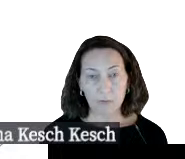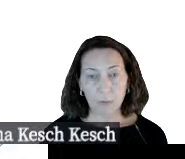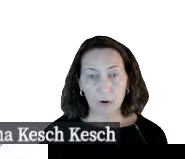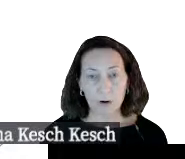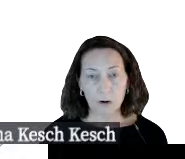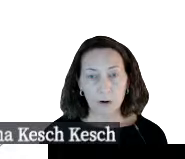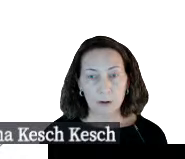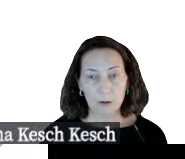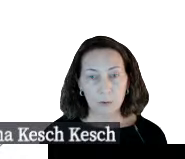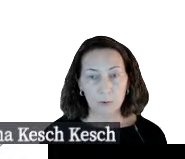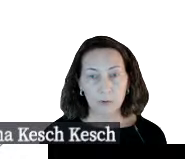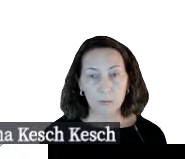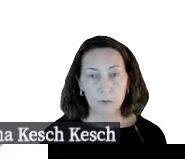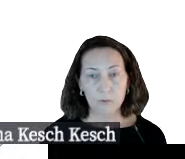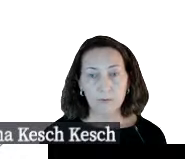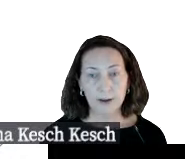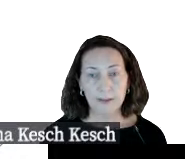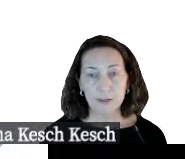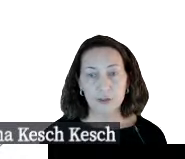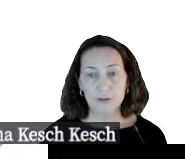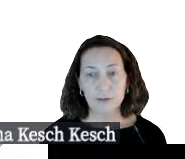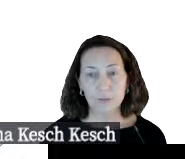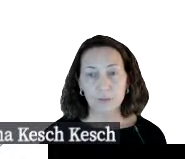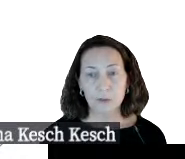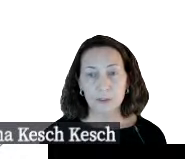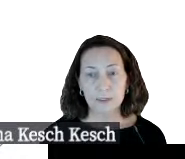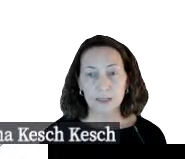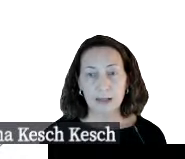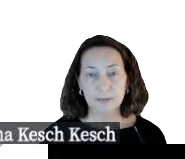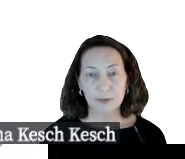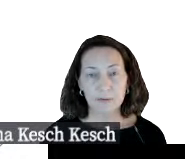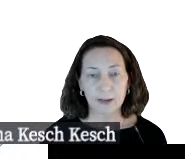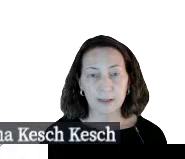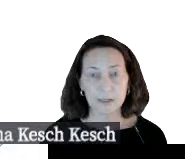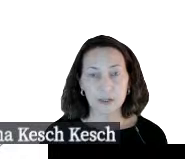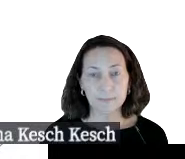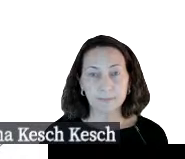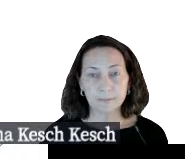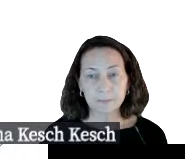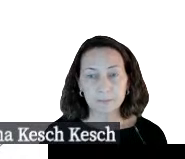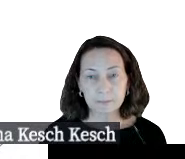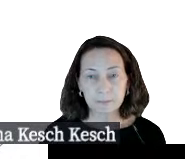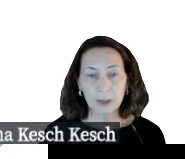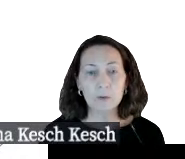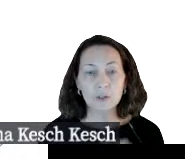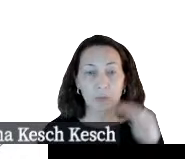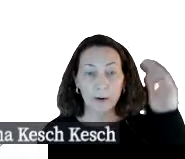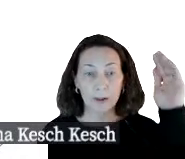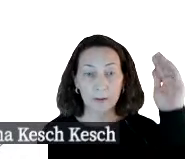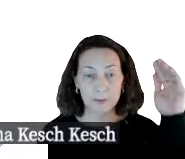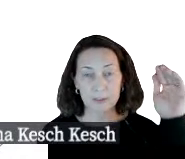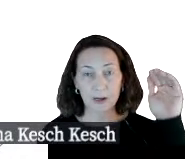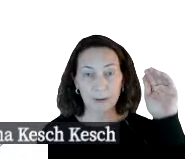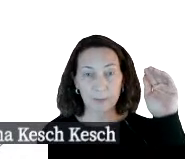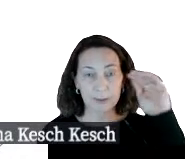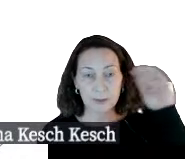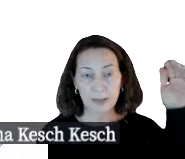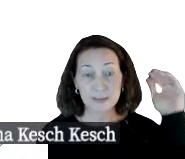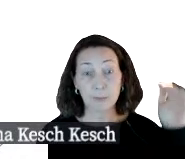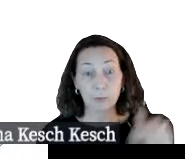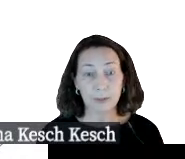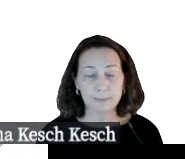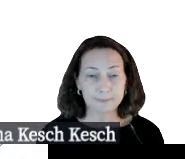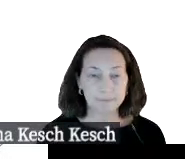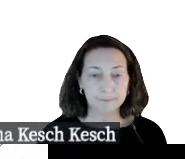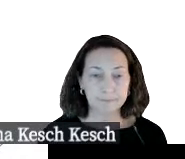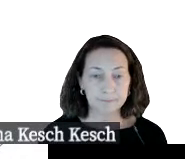Number 4, we removed the violation of this rule as a Class B violation, and we just brought it up to the top as